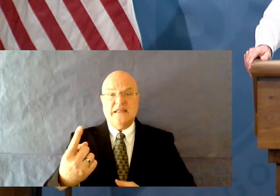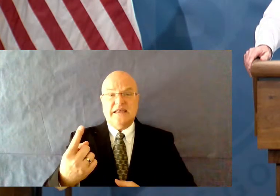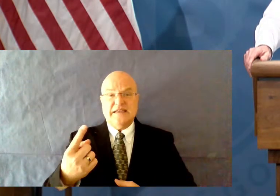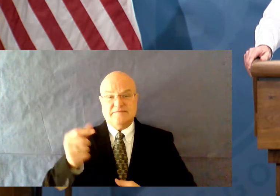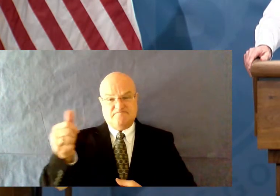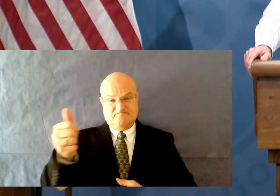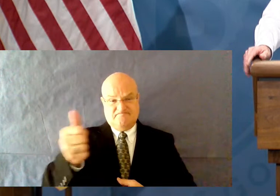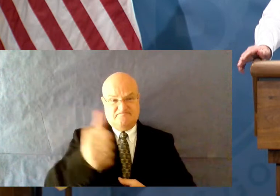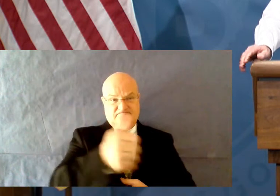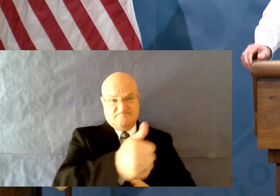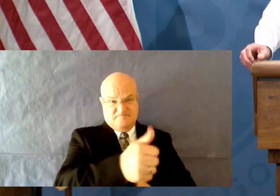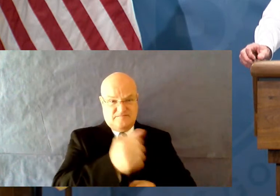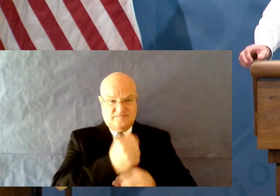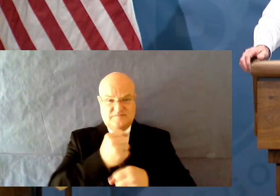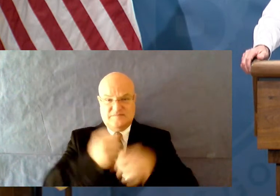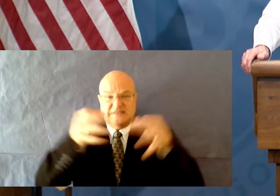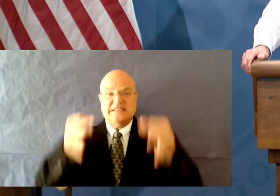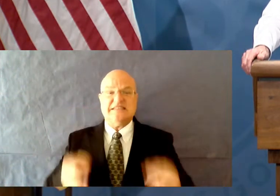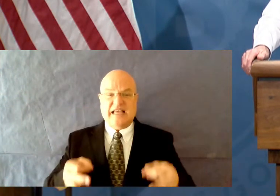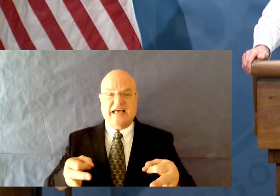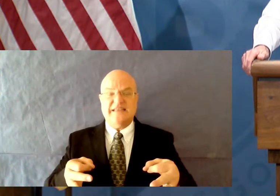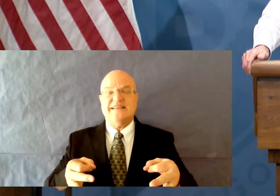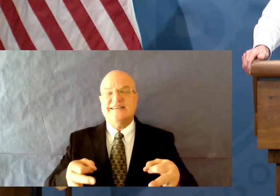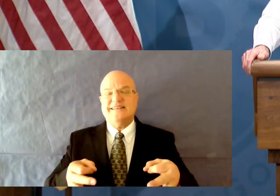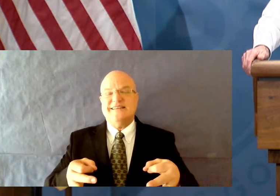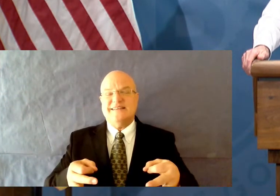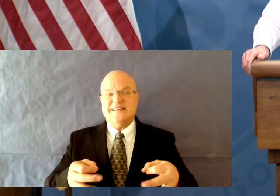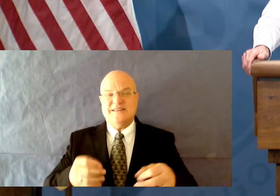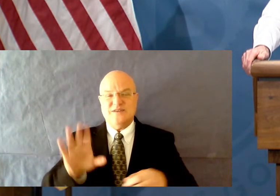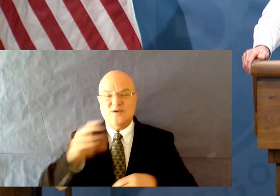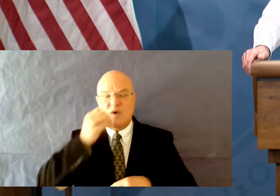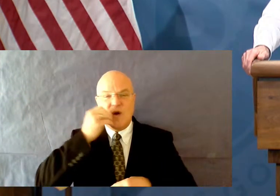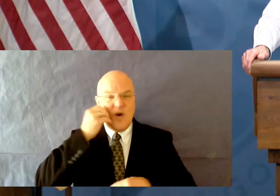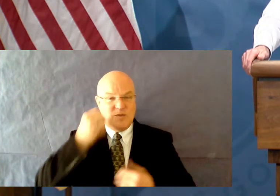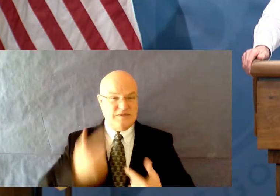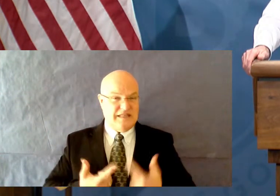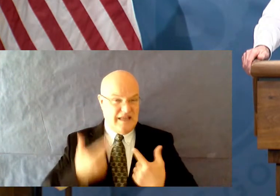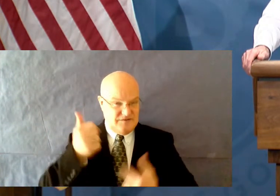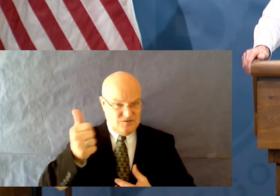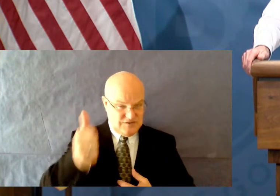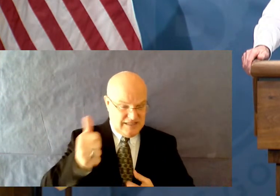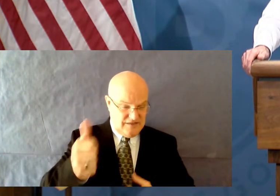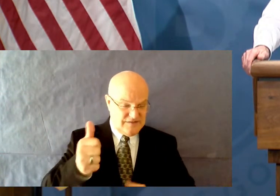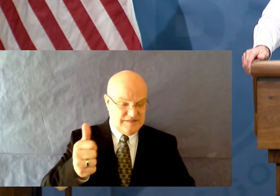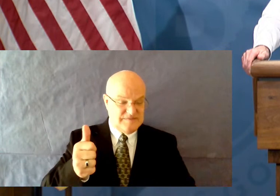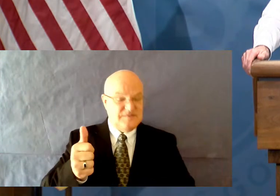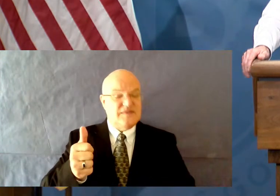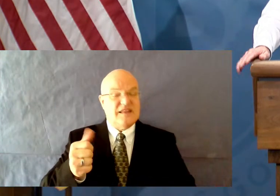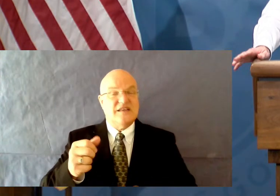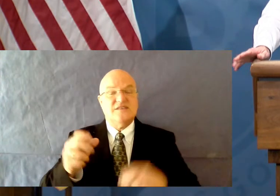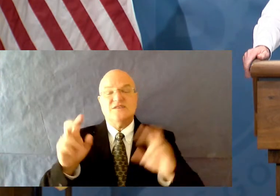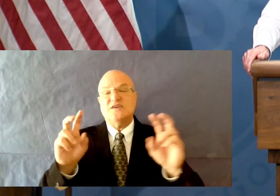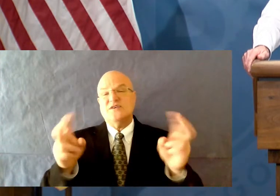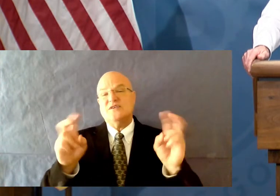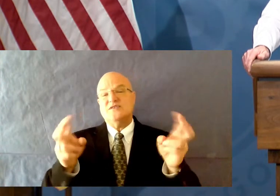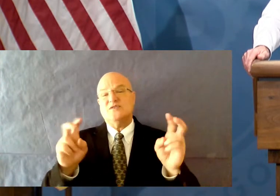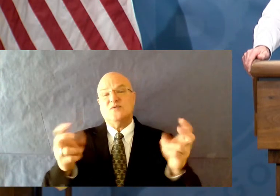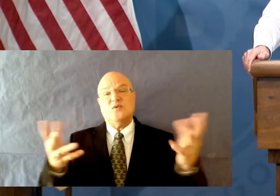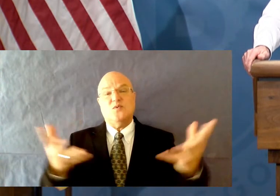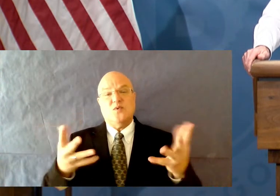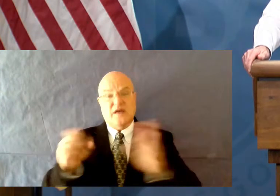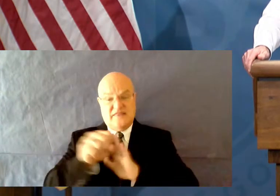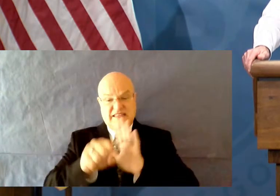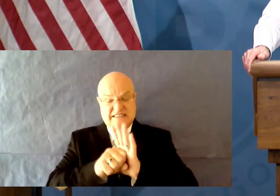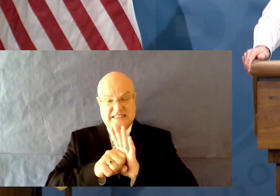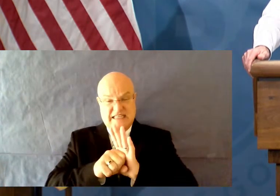everybody can make in their individual homes and lives. In terms of what the state is